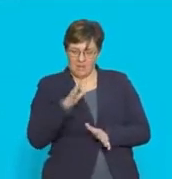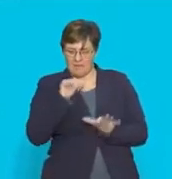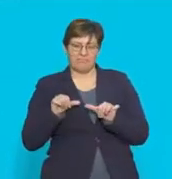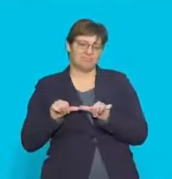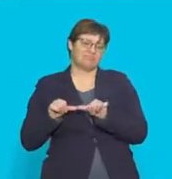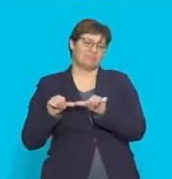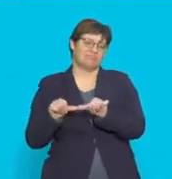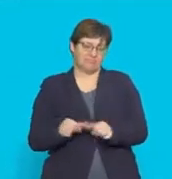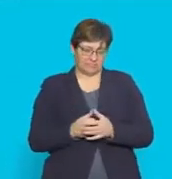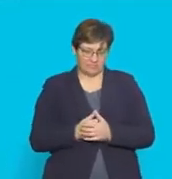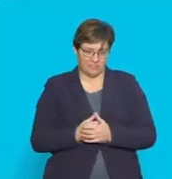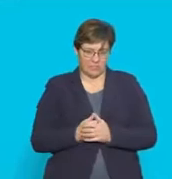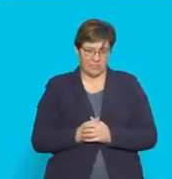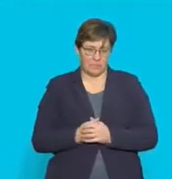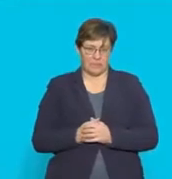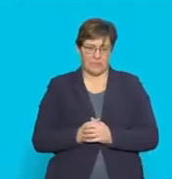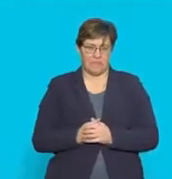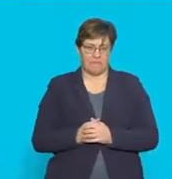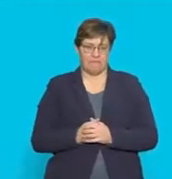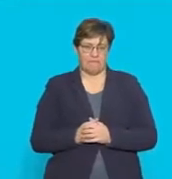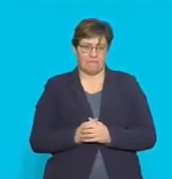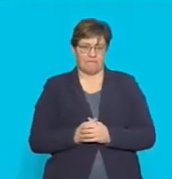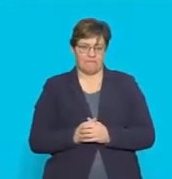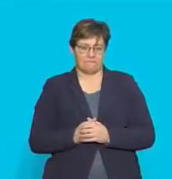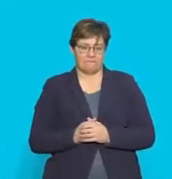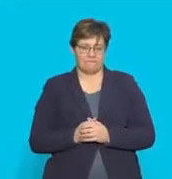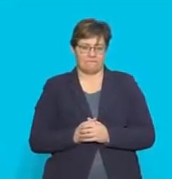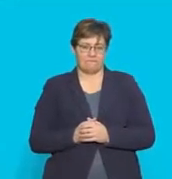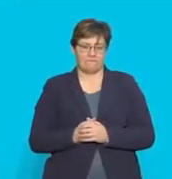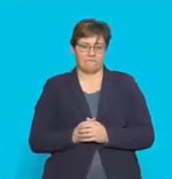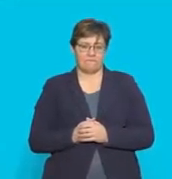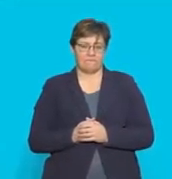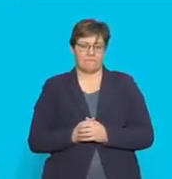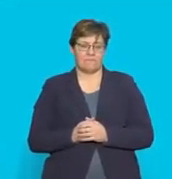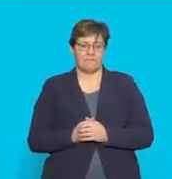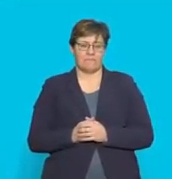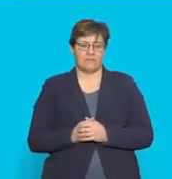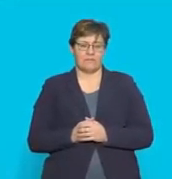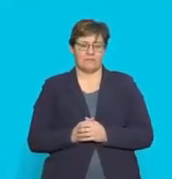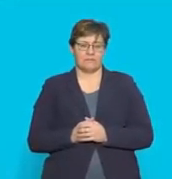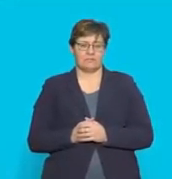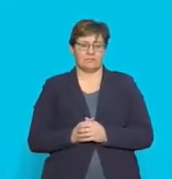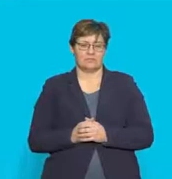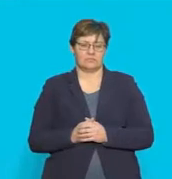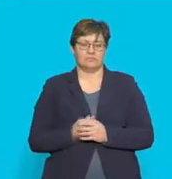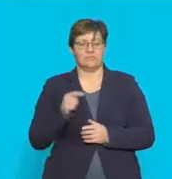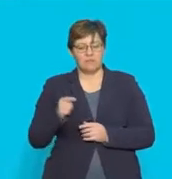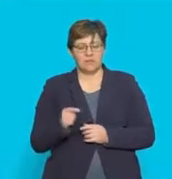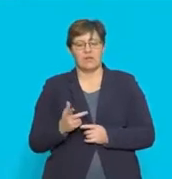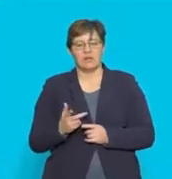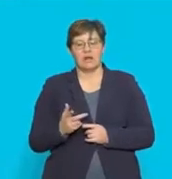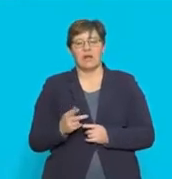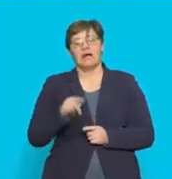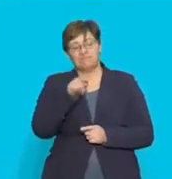be just a pattern of numbers that are repeating itself, and then they repeat the same way.